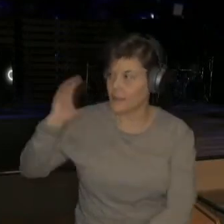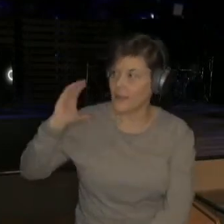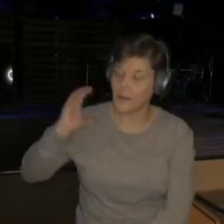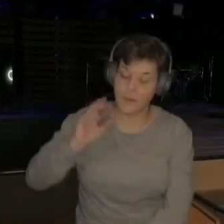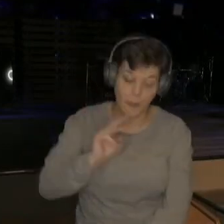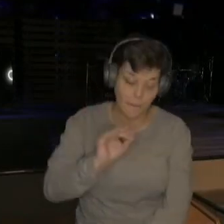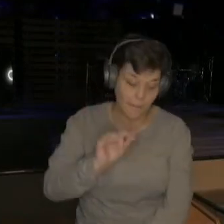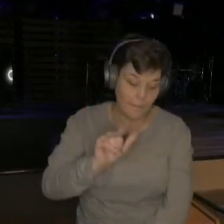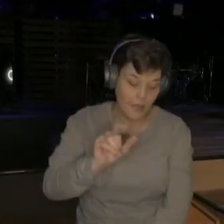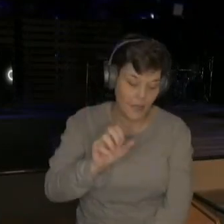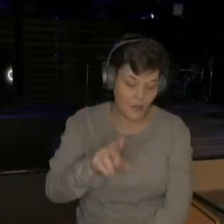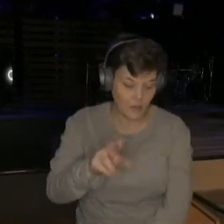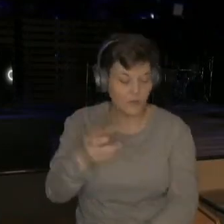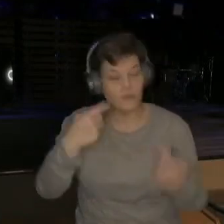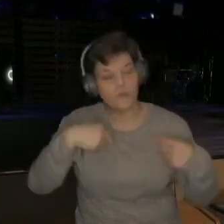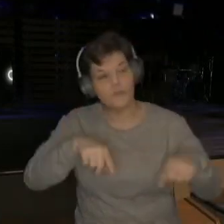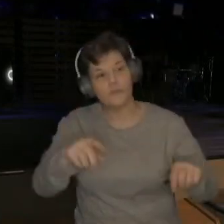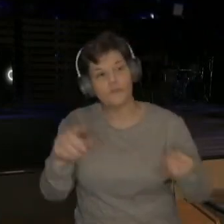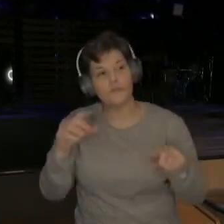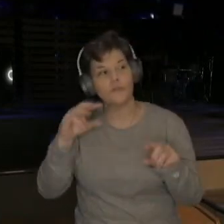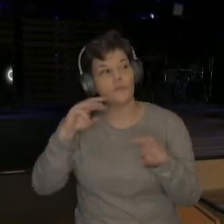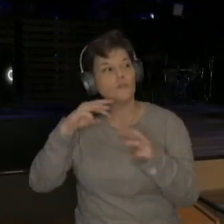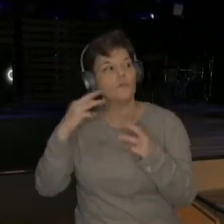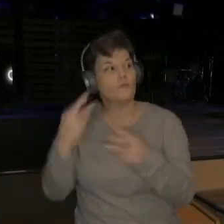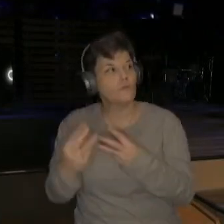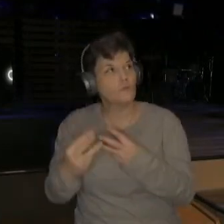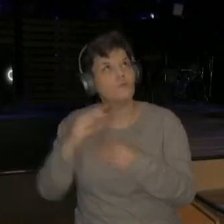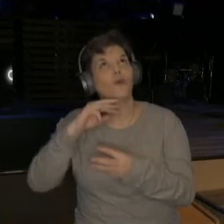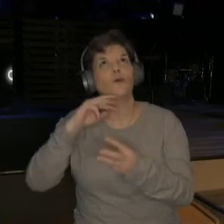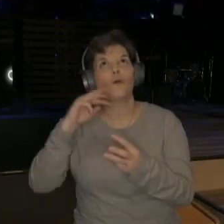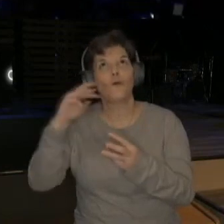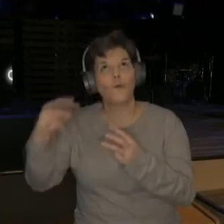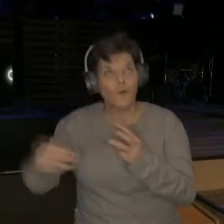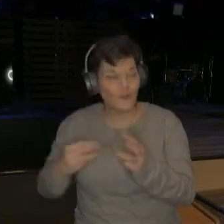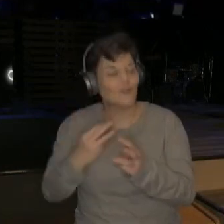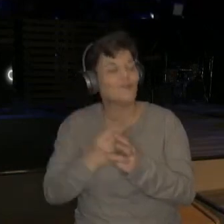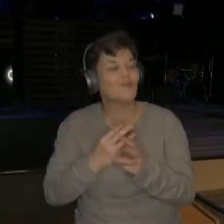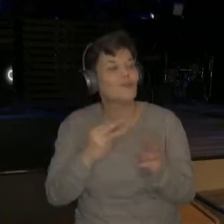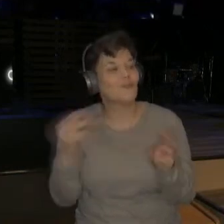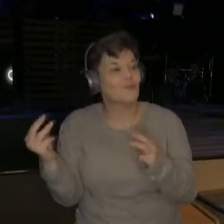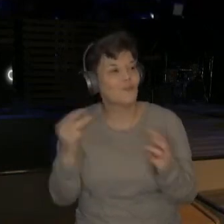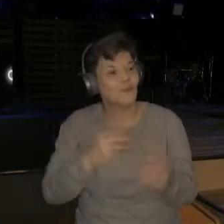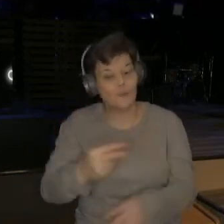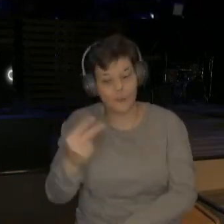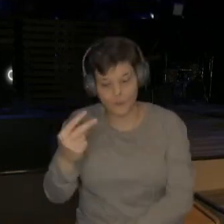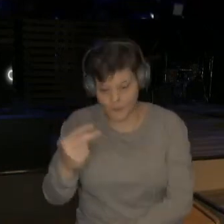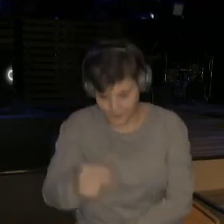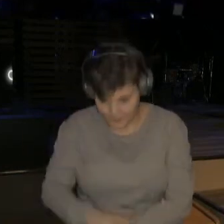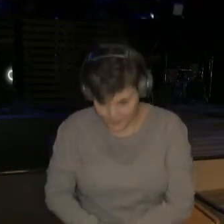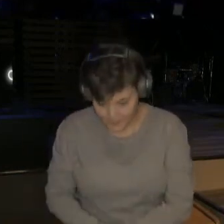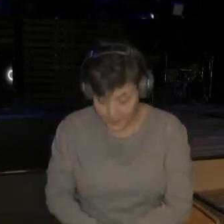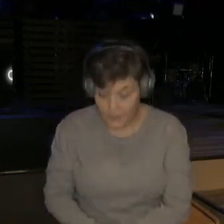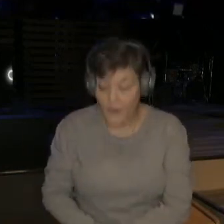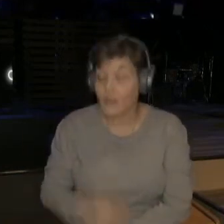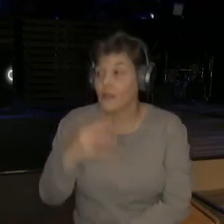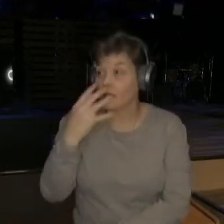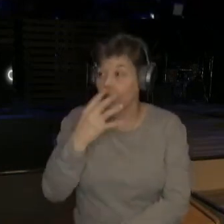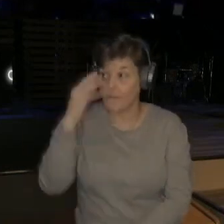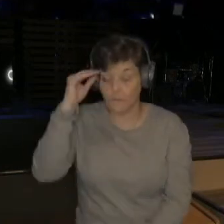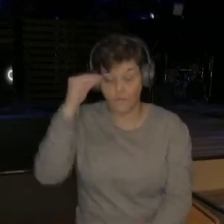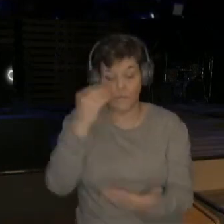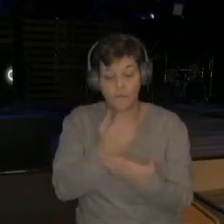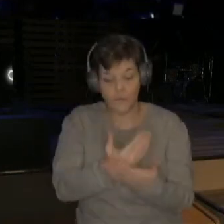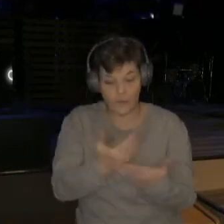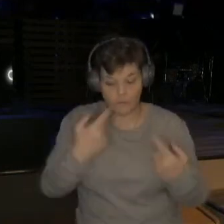realities of the U.S. Army landing on Omaha Beach in the Normandy invasion. At some point during